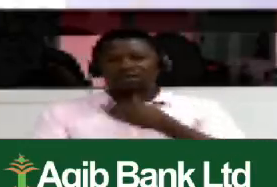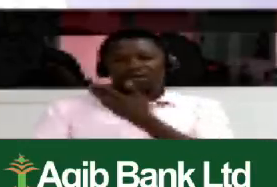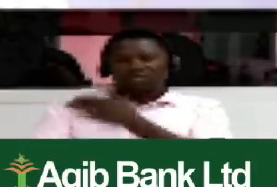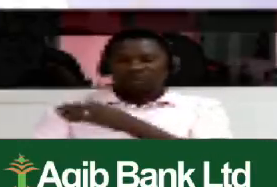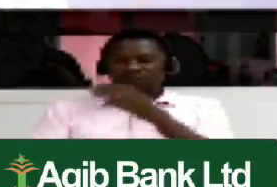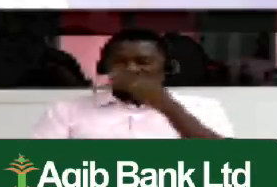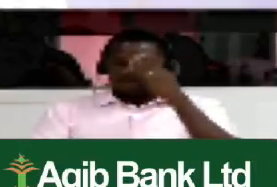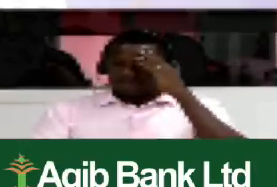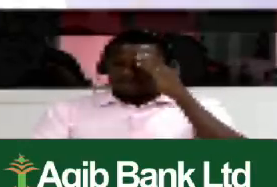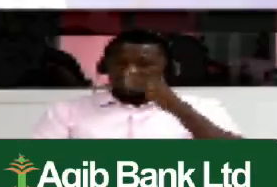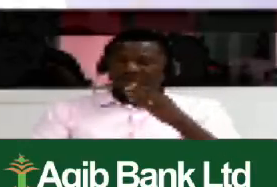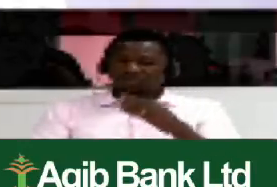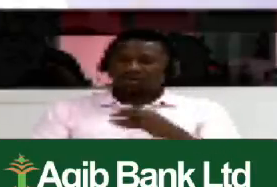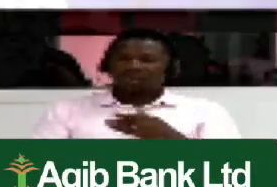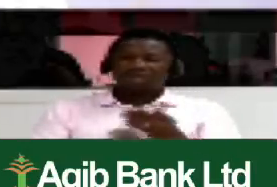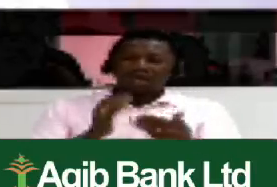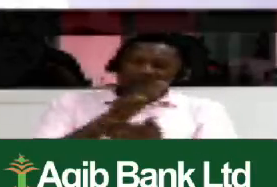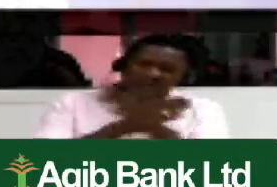for the market.